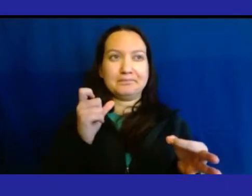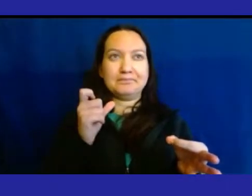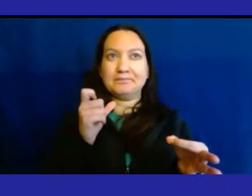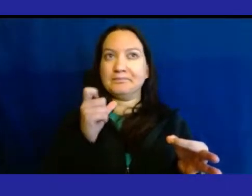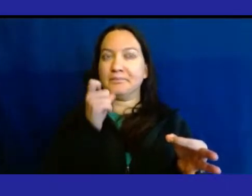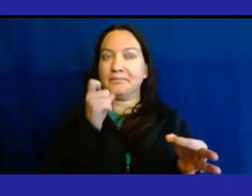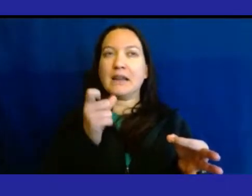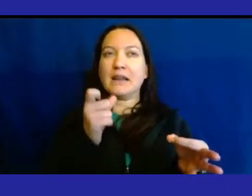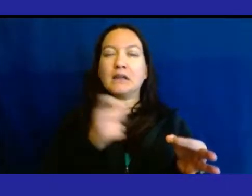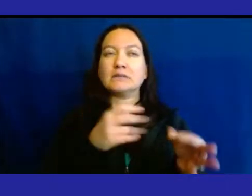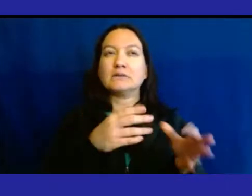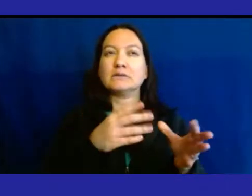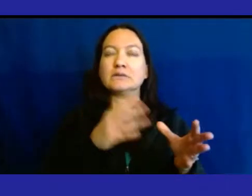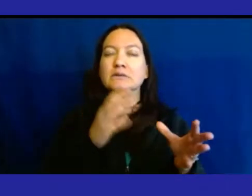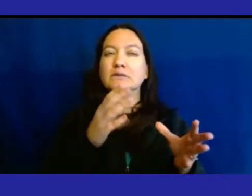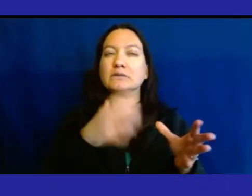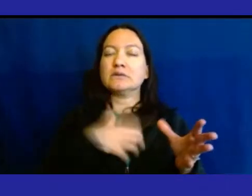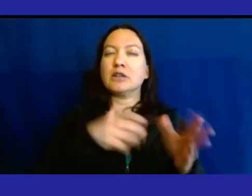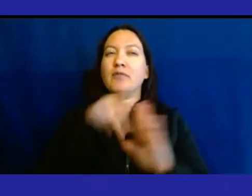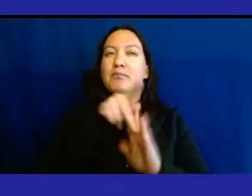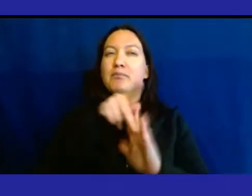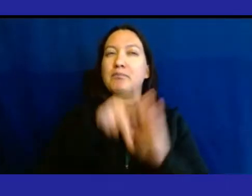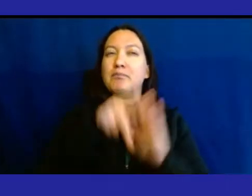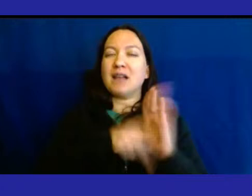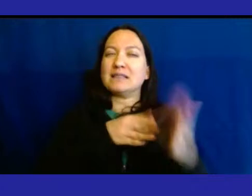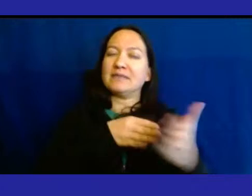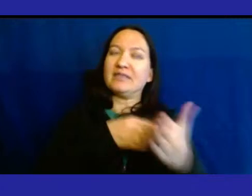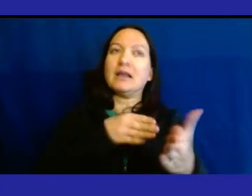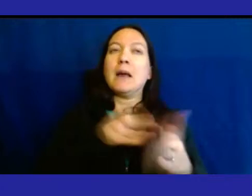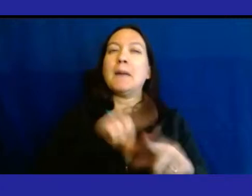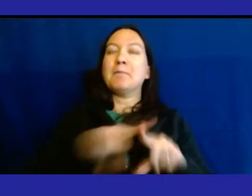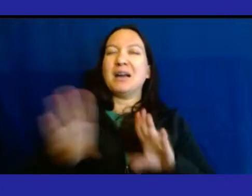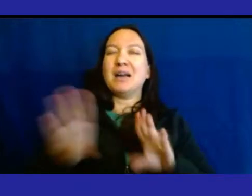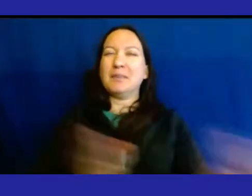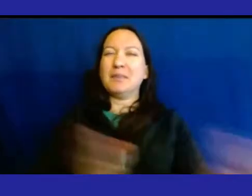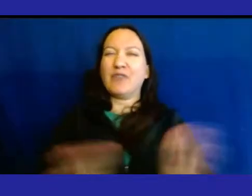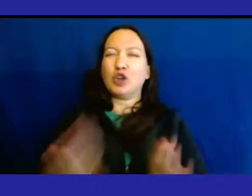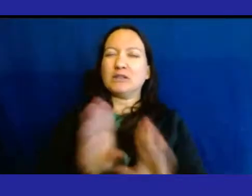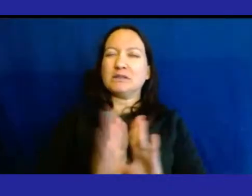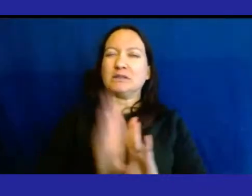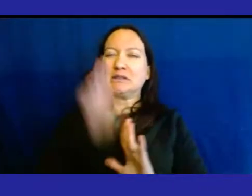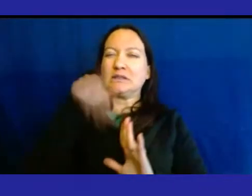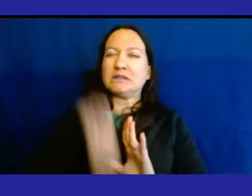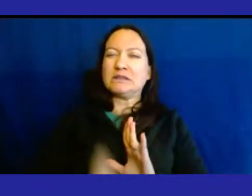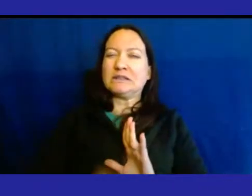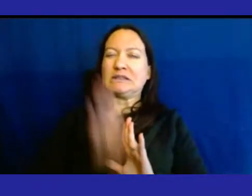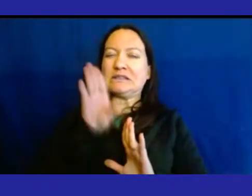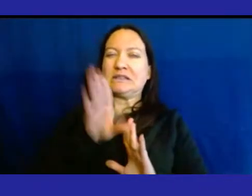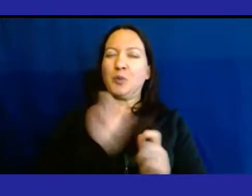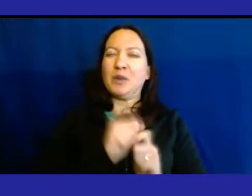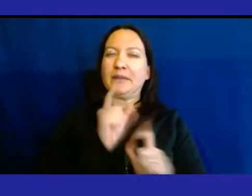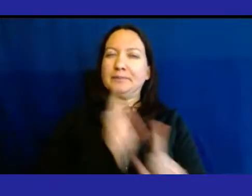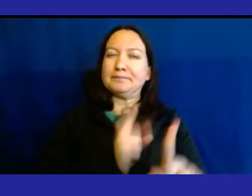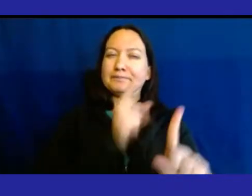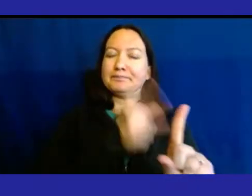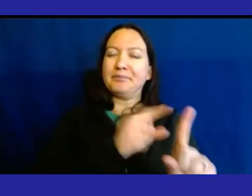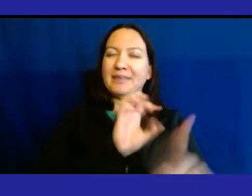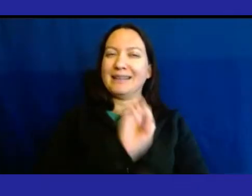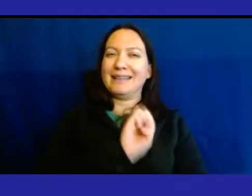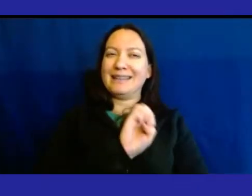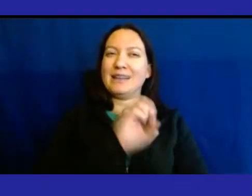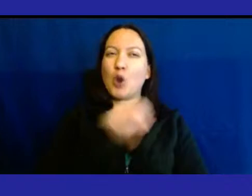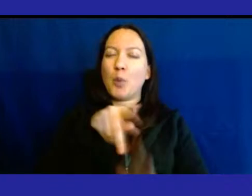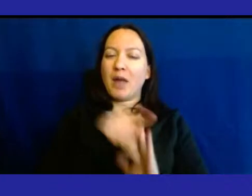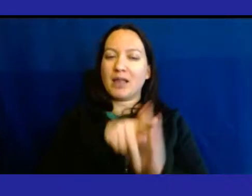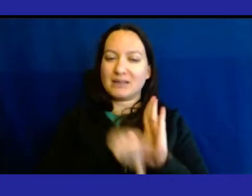of the policy, but there was some behavior that was inconsistent with the spirit of the EEO policy. And